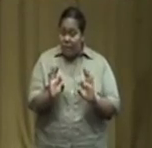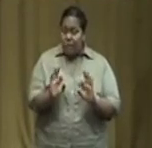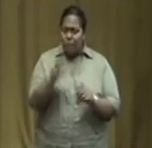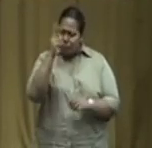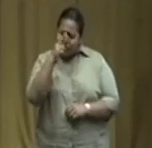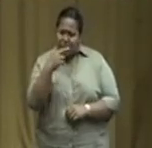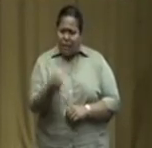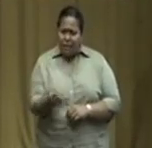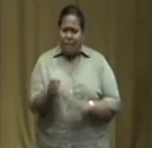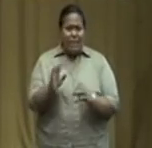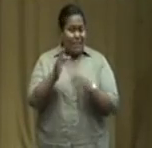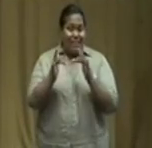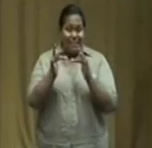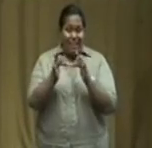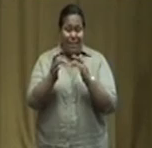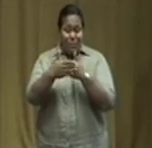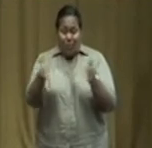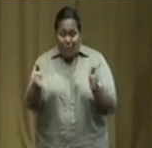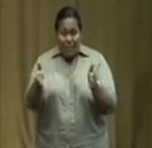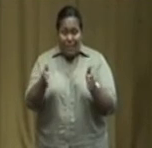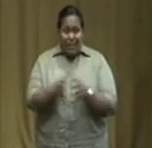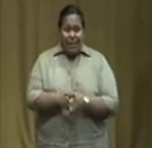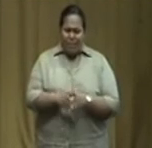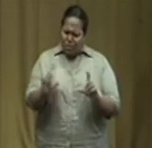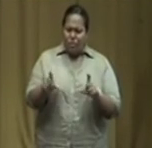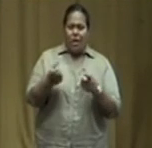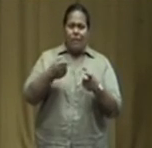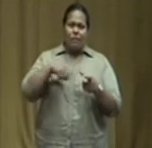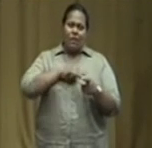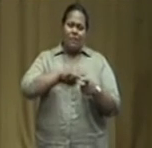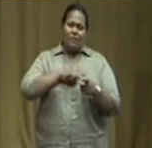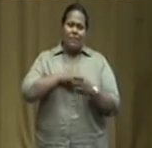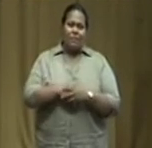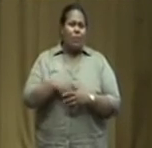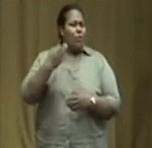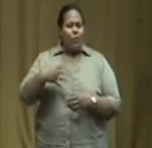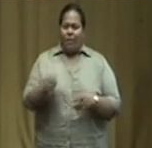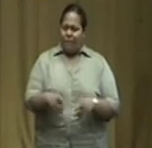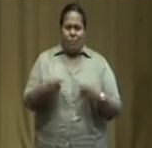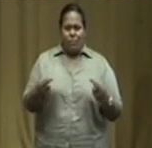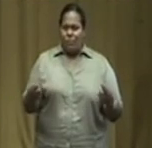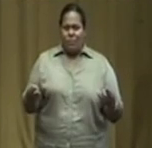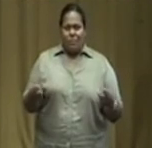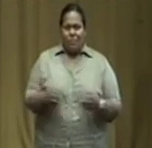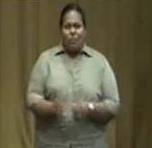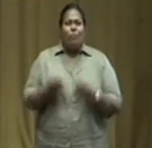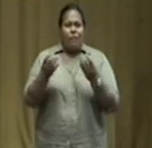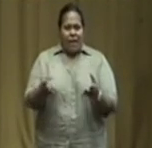open. And it's a big challenge for us. We don't have the resources to provide tutorial support. We